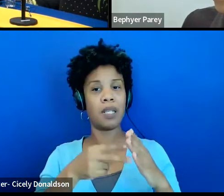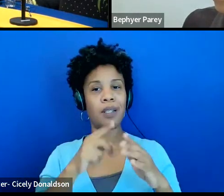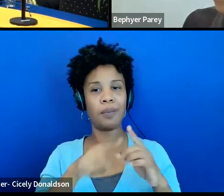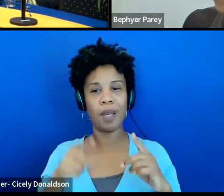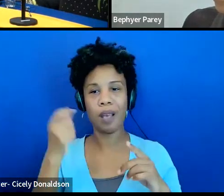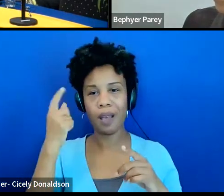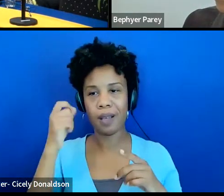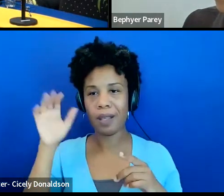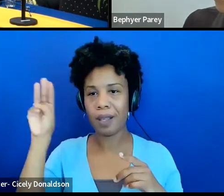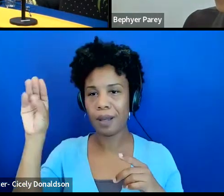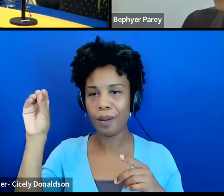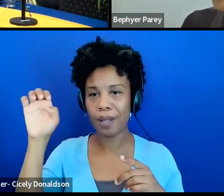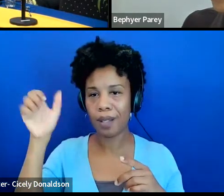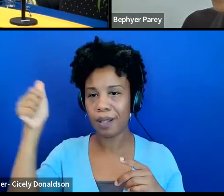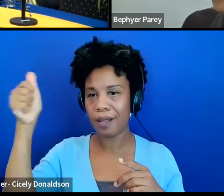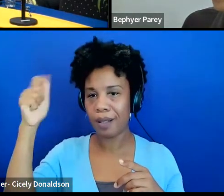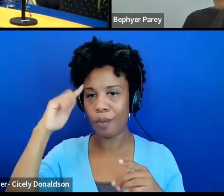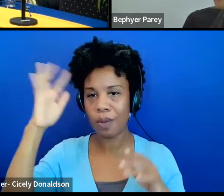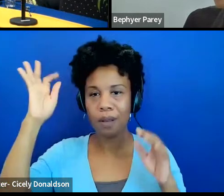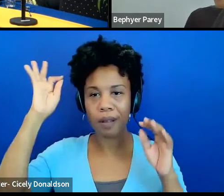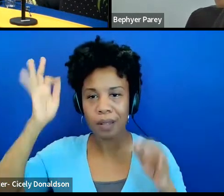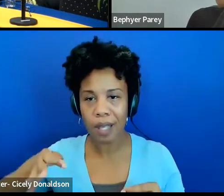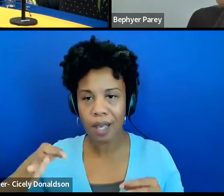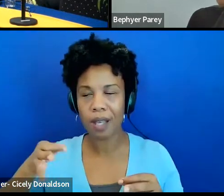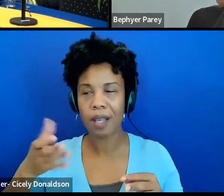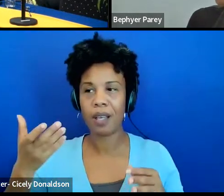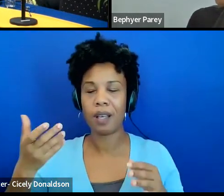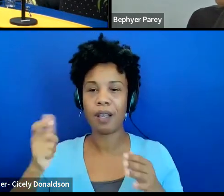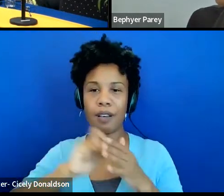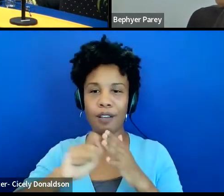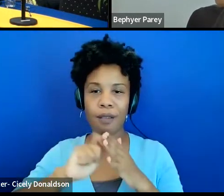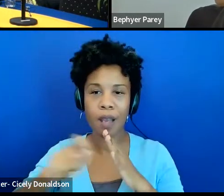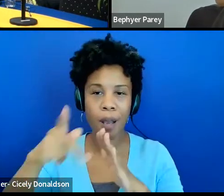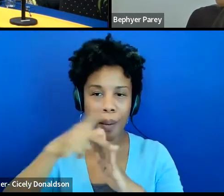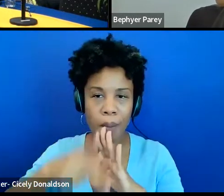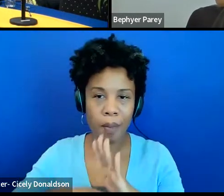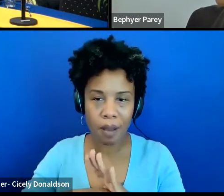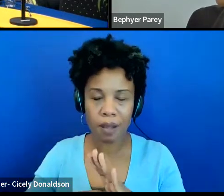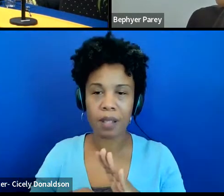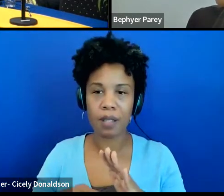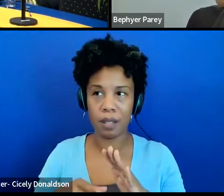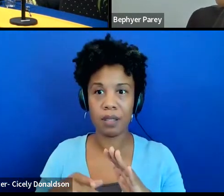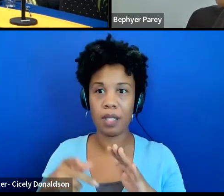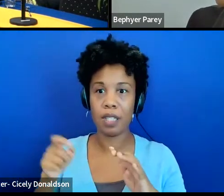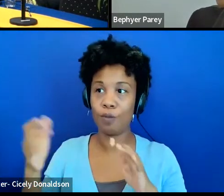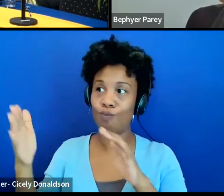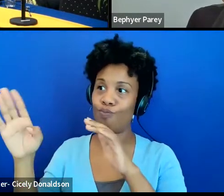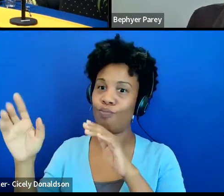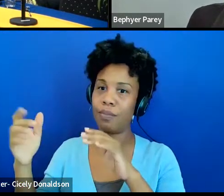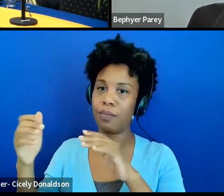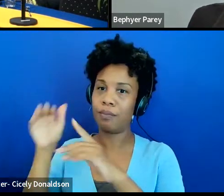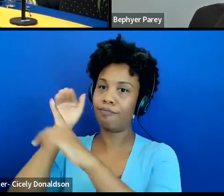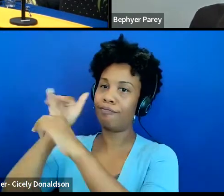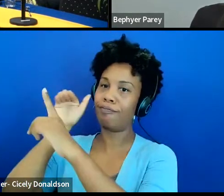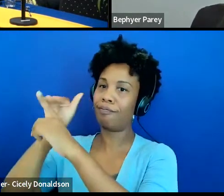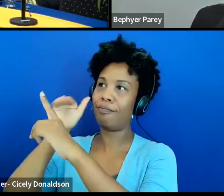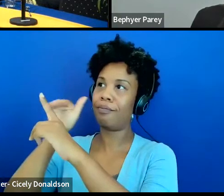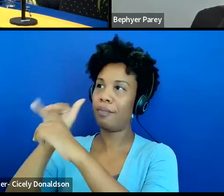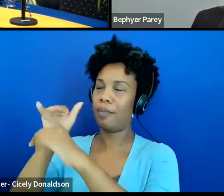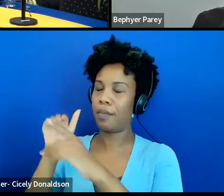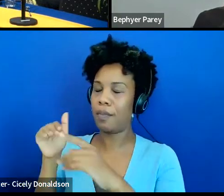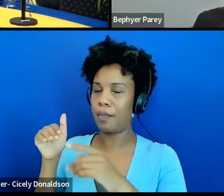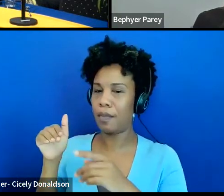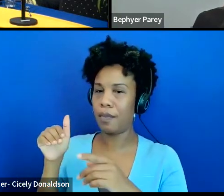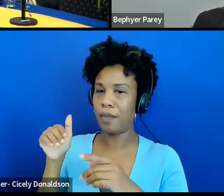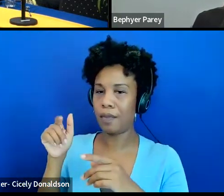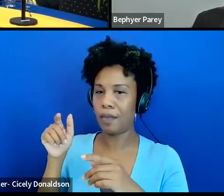decisions, where they will write the policy of how to incorporate differences at all levels. Because when you